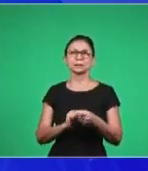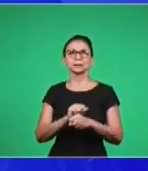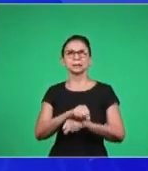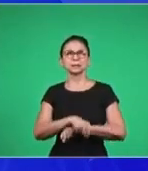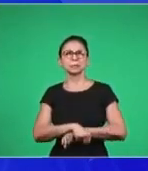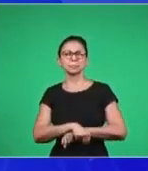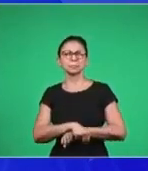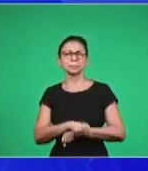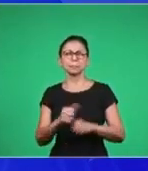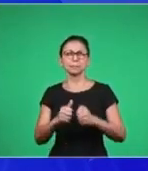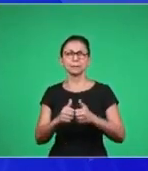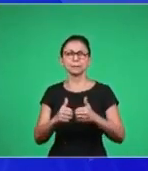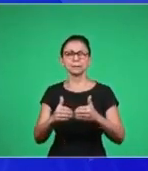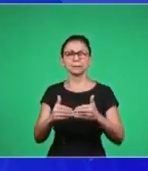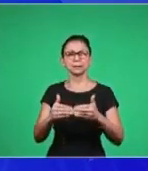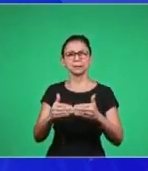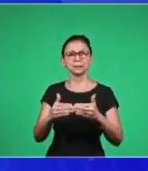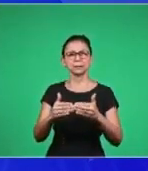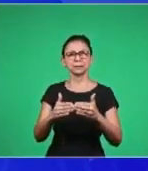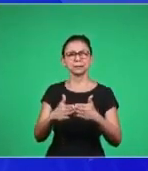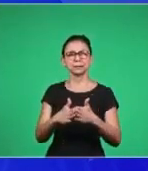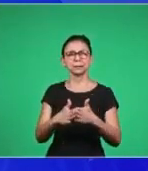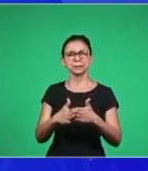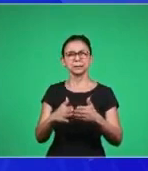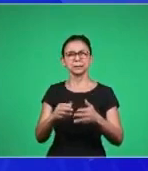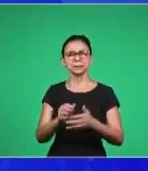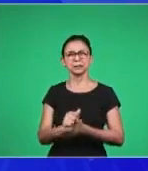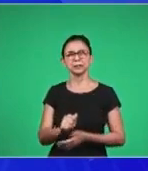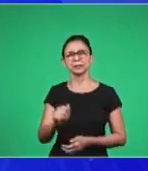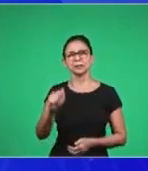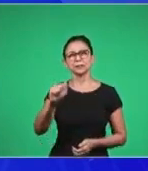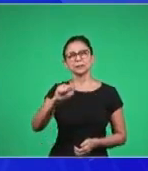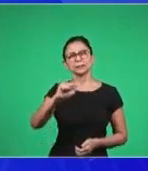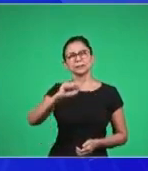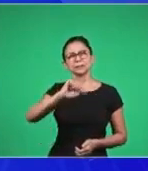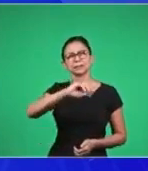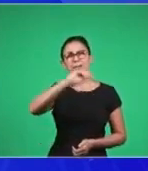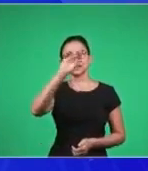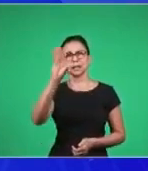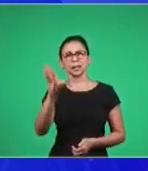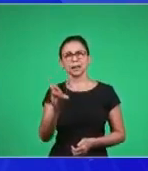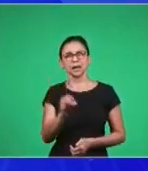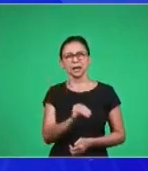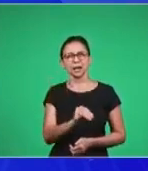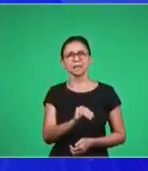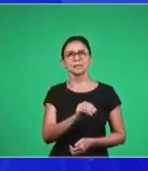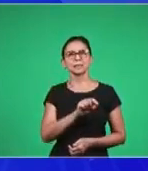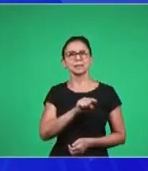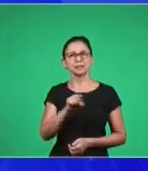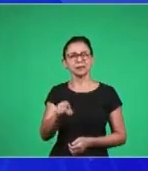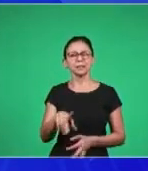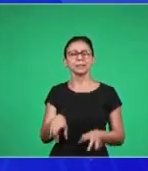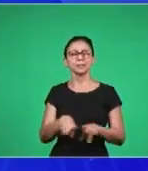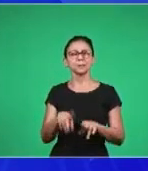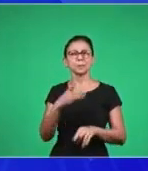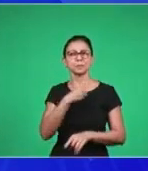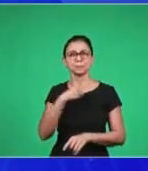teachings from the Sunday school. There was also a seminar in Kazakhstan,